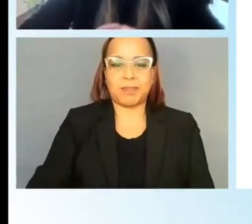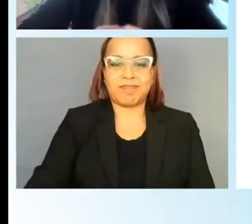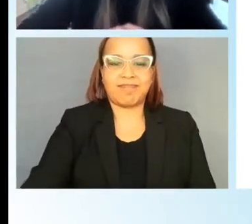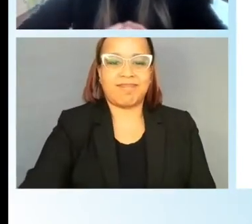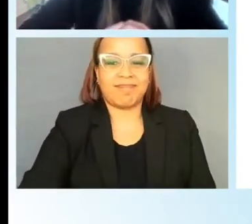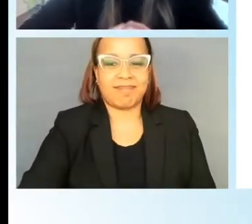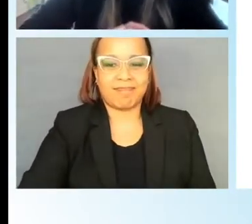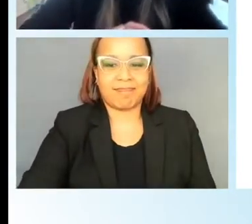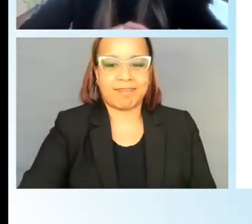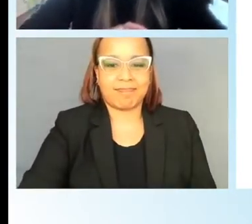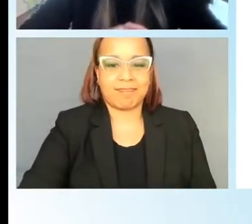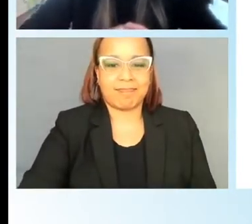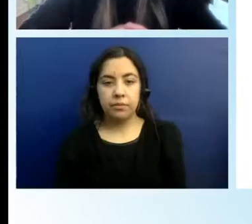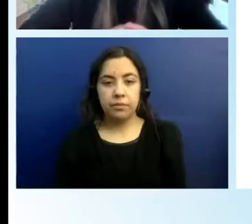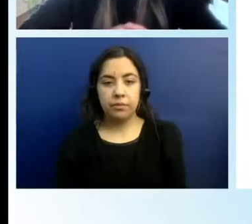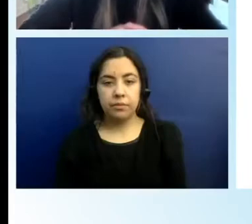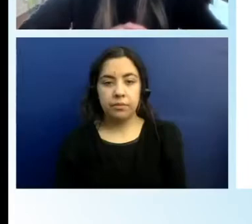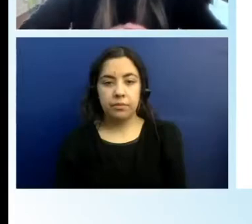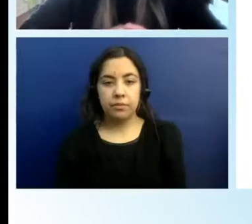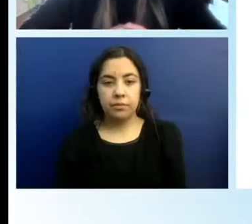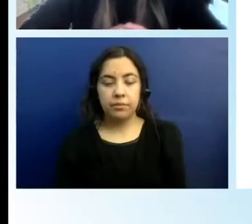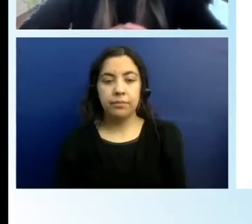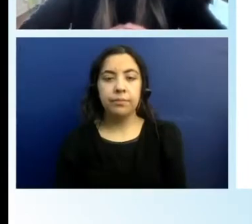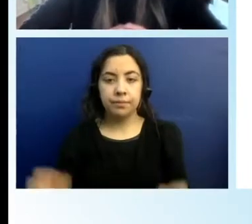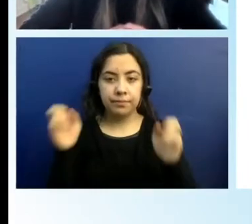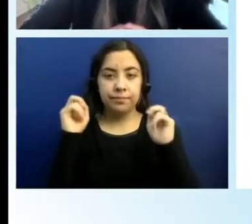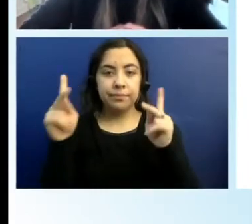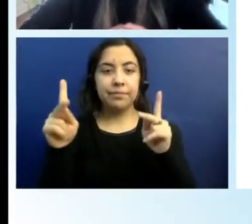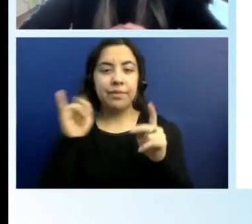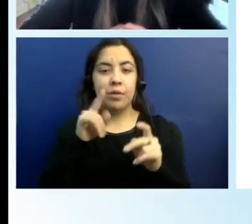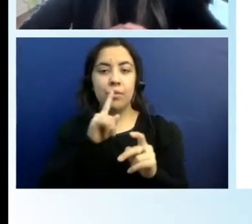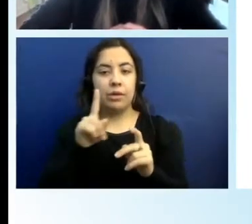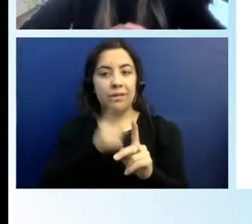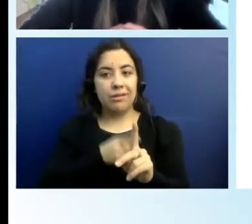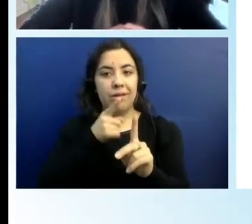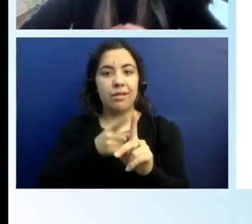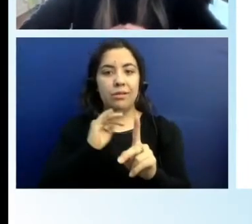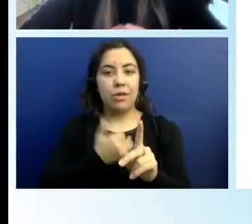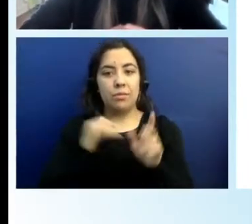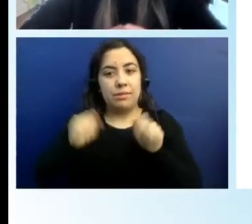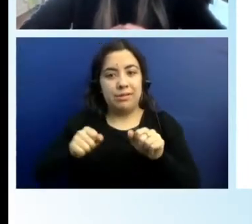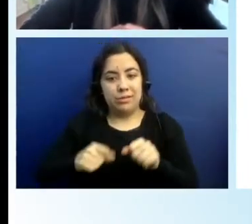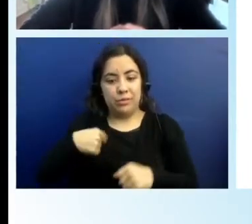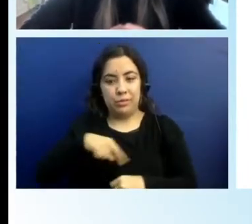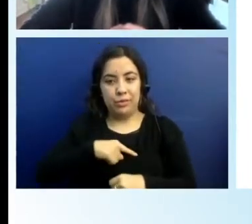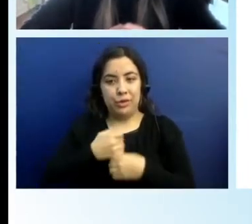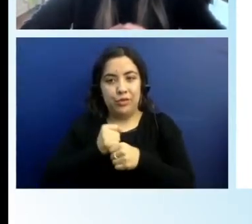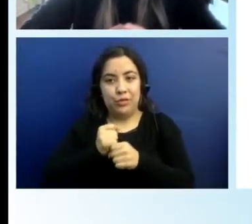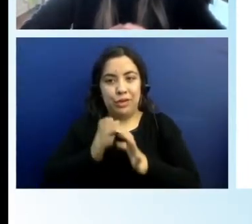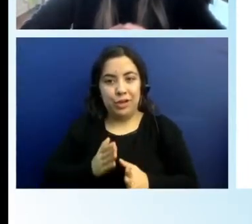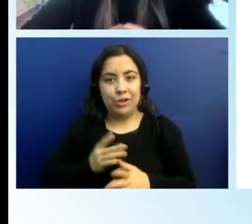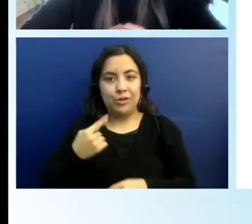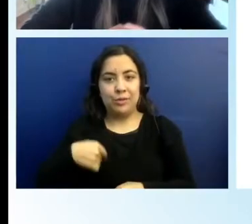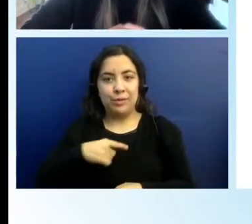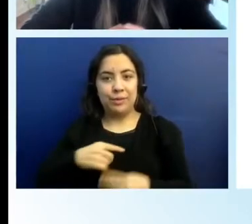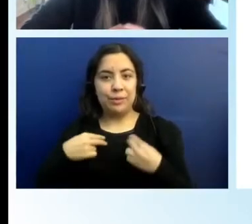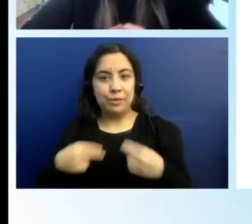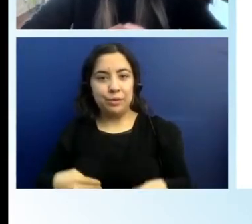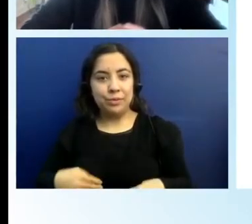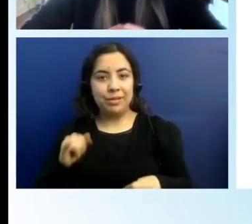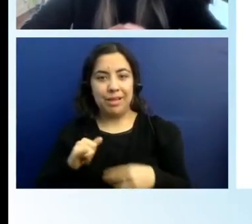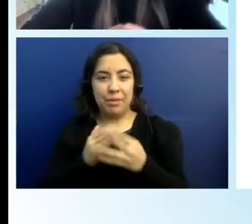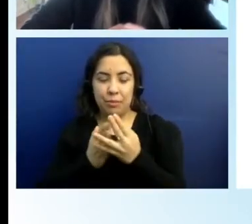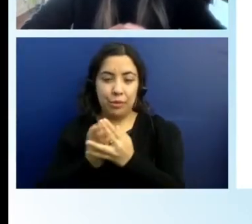the potentiality for us as creators, for us as human beings, to break through the